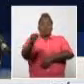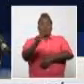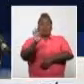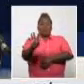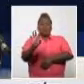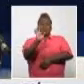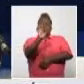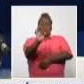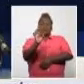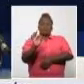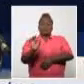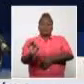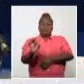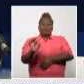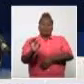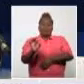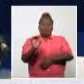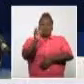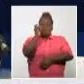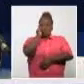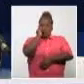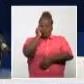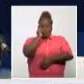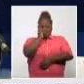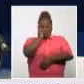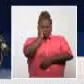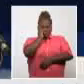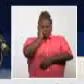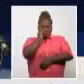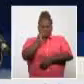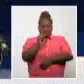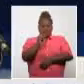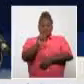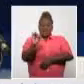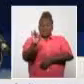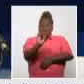people cannot be detected unless they are surveyed.